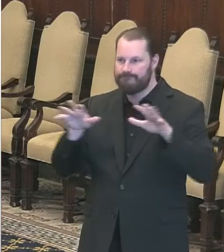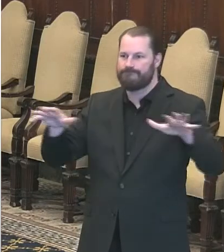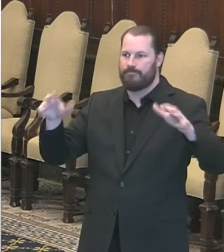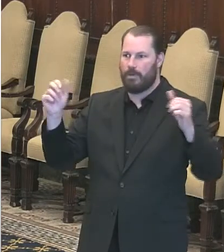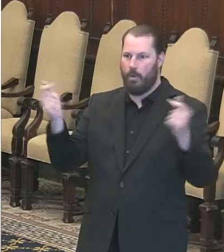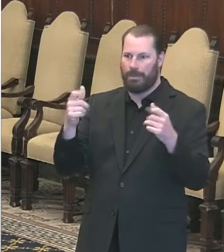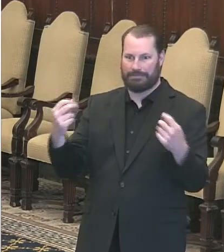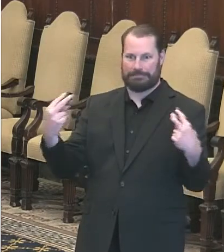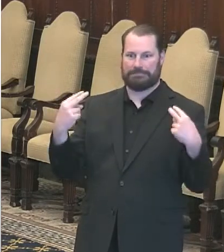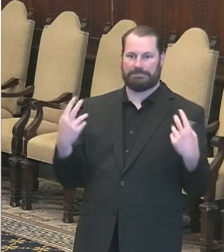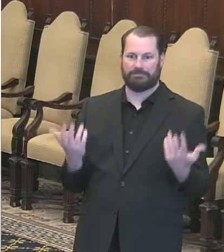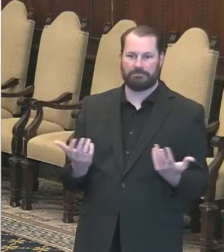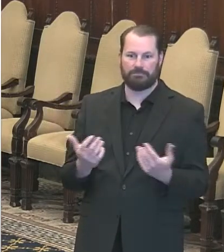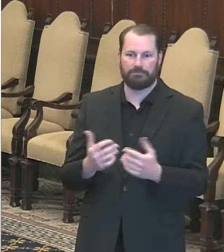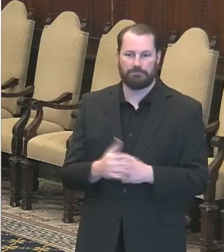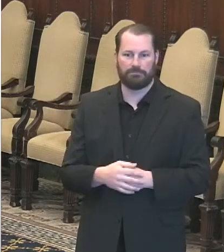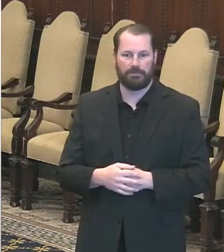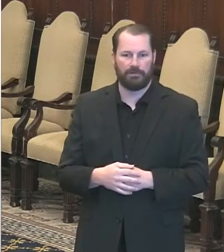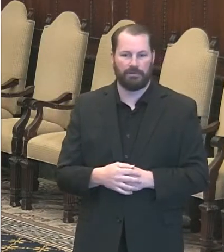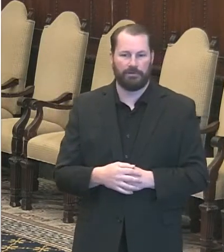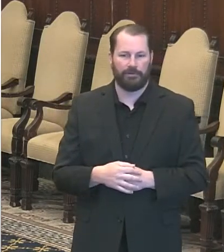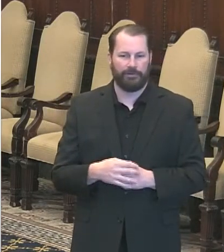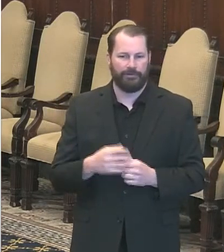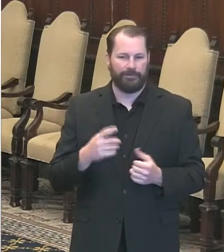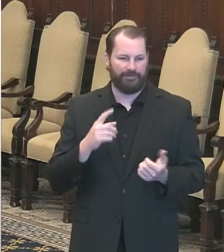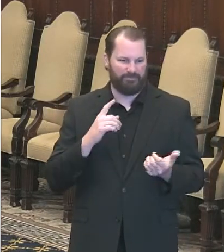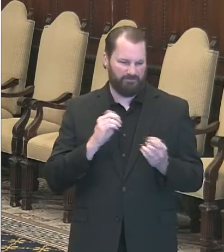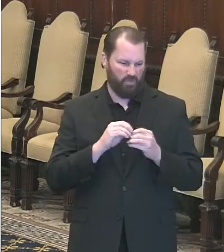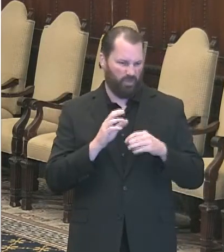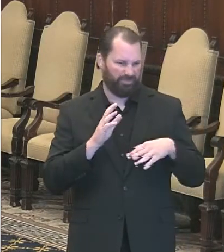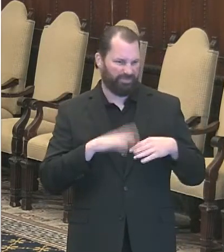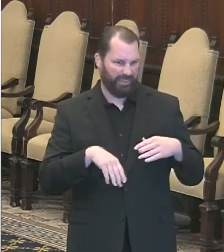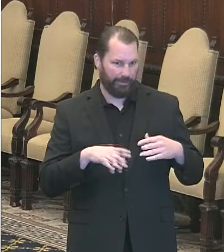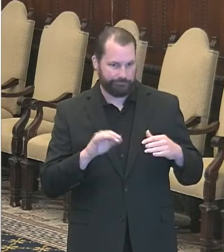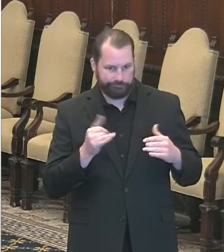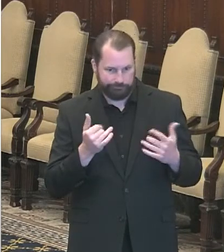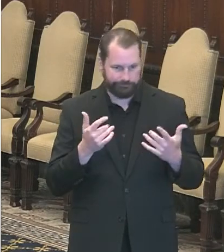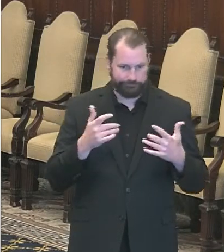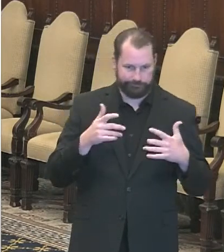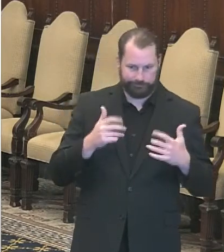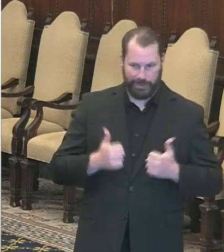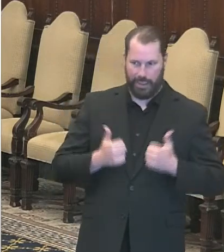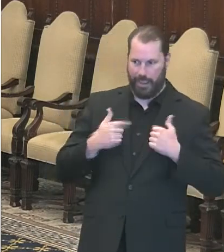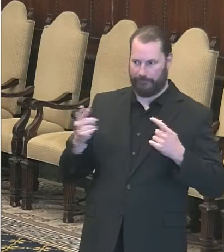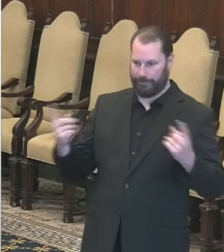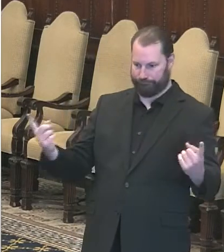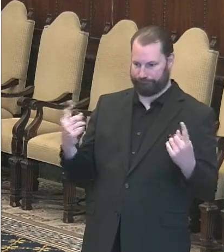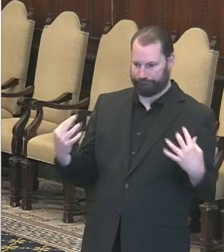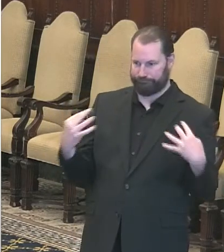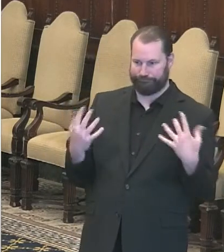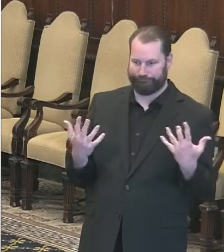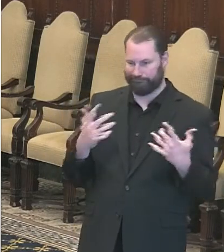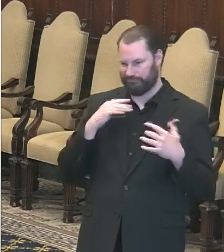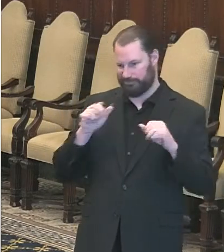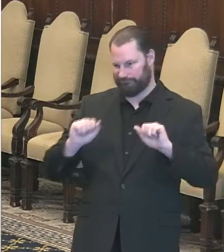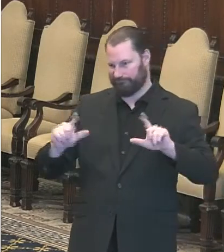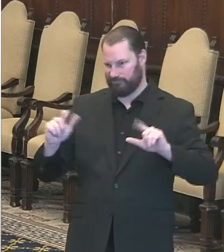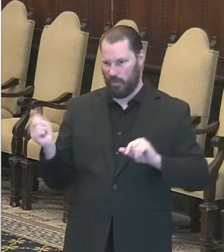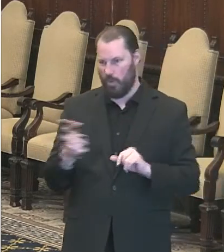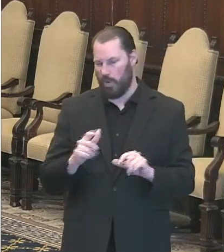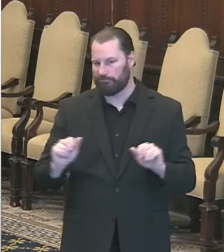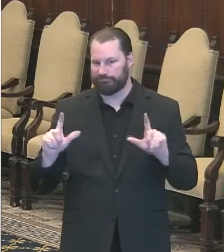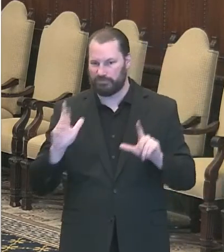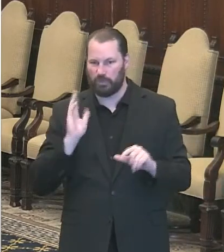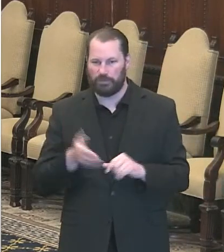live festival could ever hope for. When you ask about specific events, there are some events that are going to